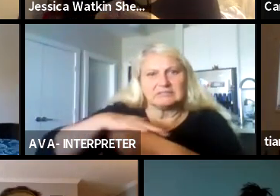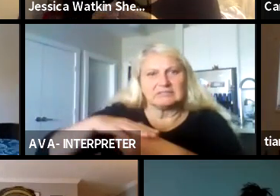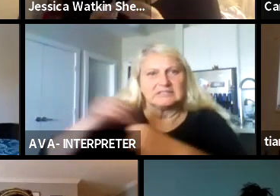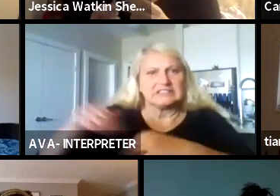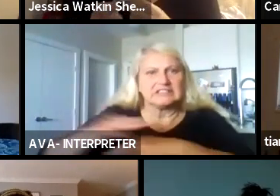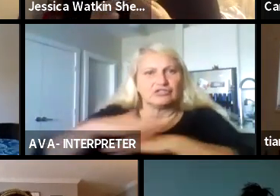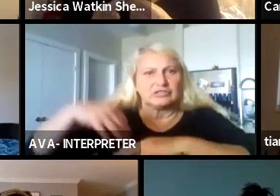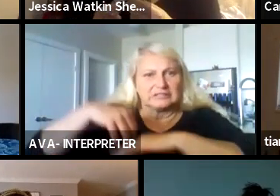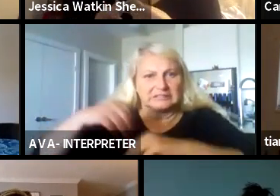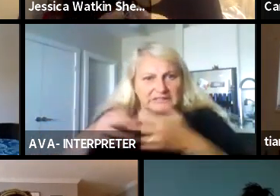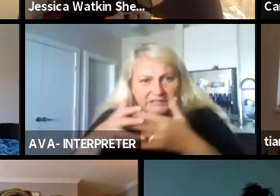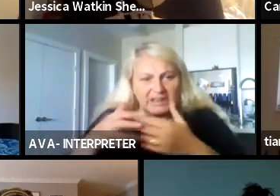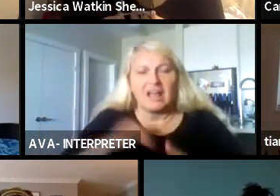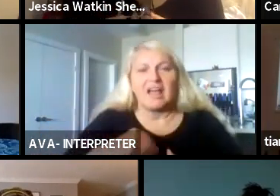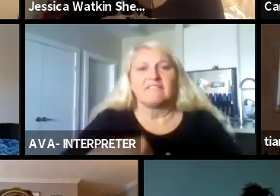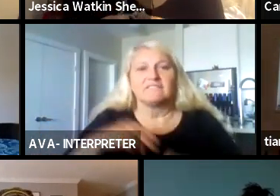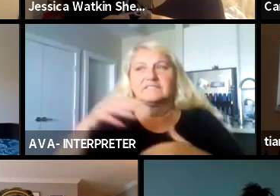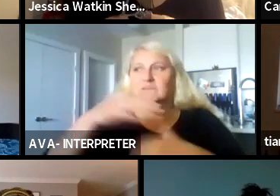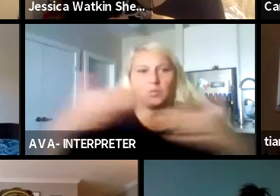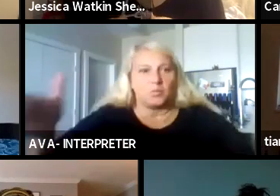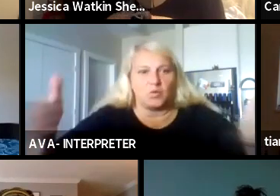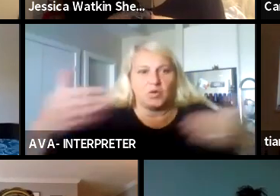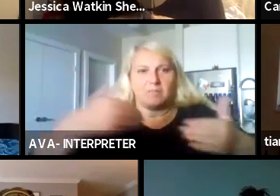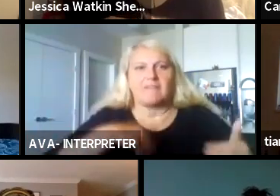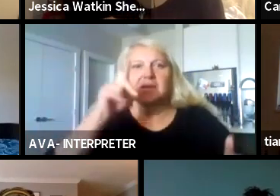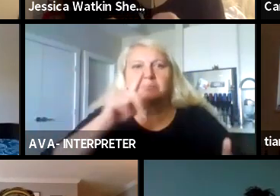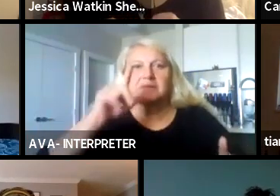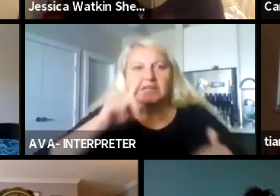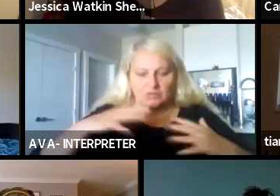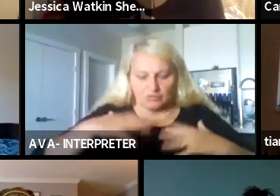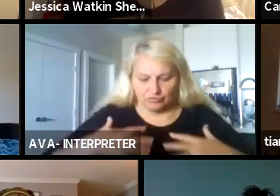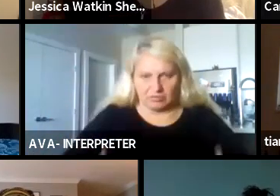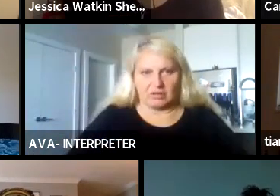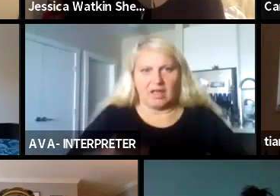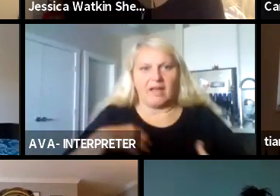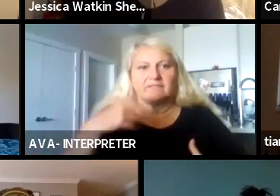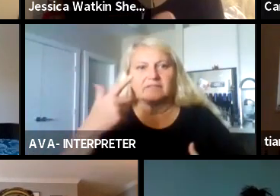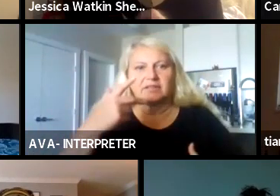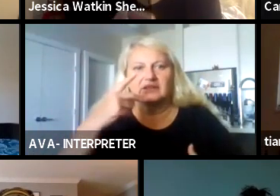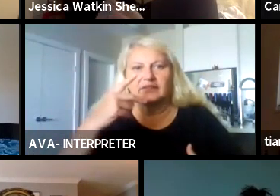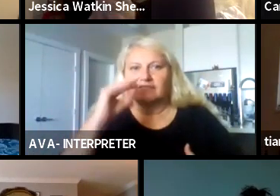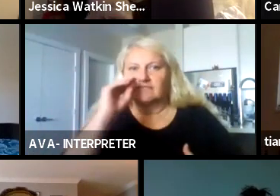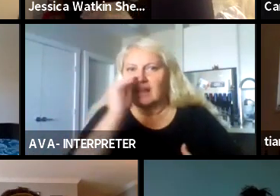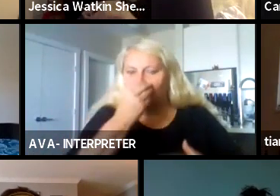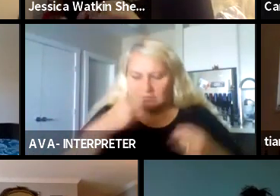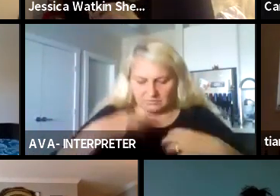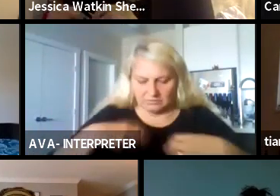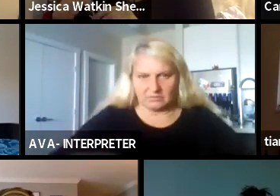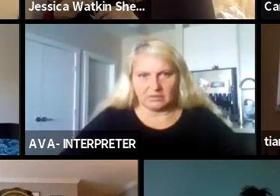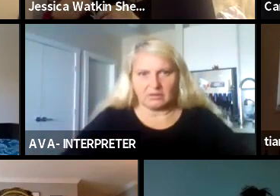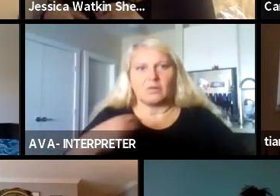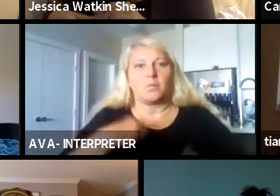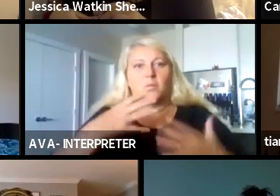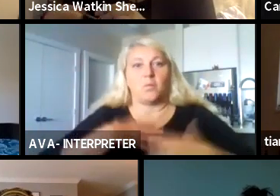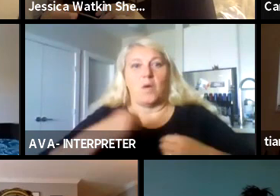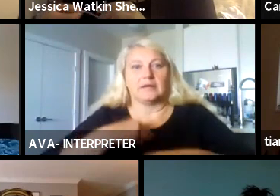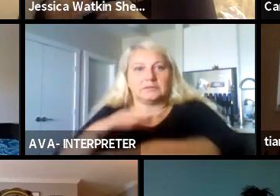a pink shirt with some sort of images printed on it. I have white skin